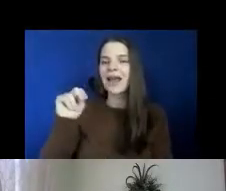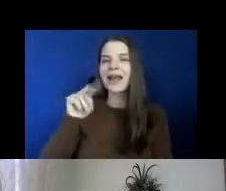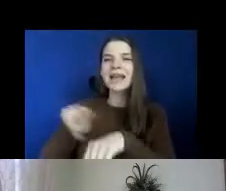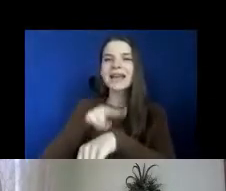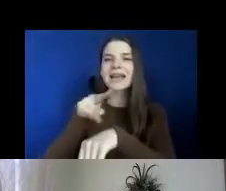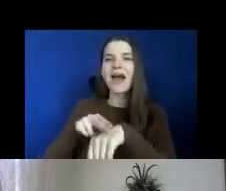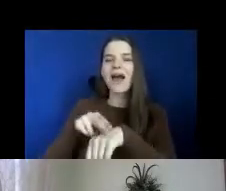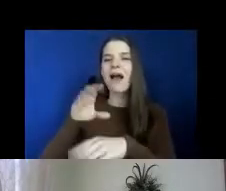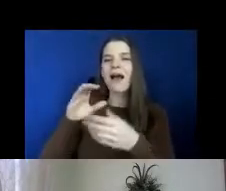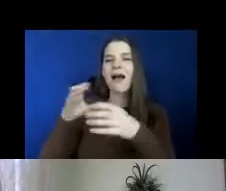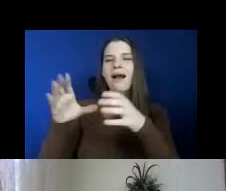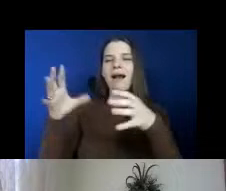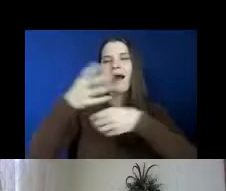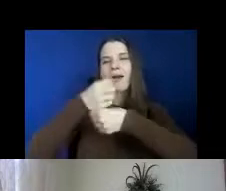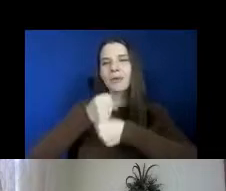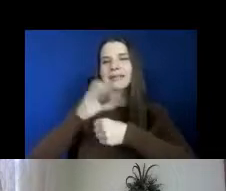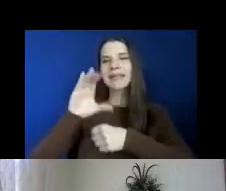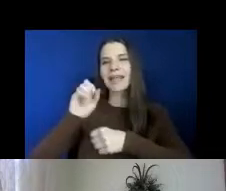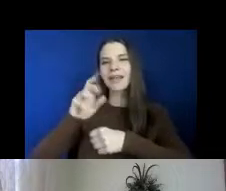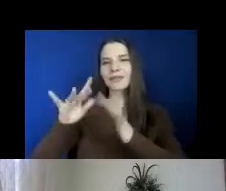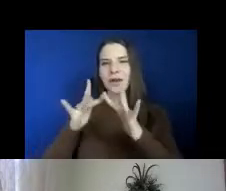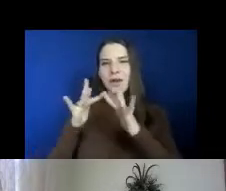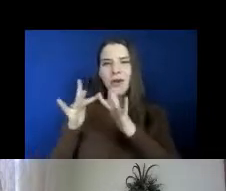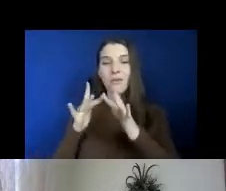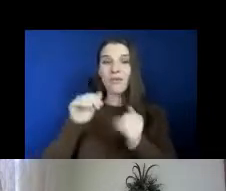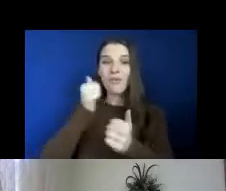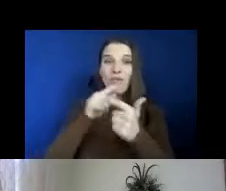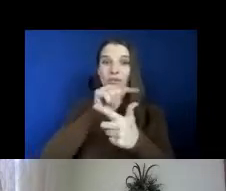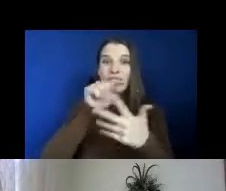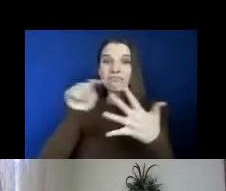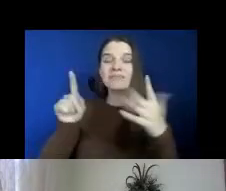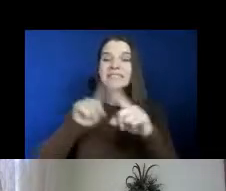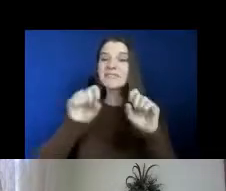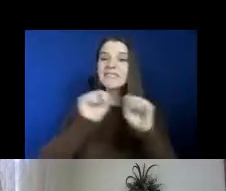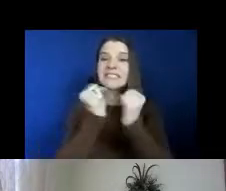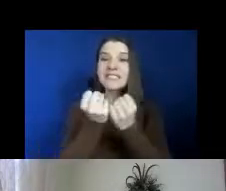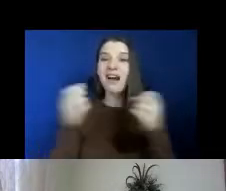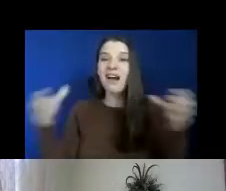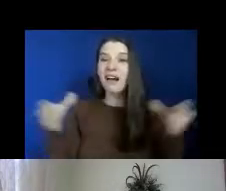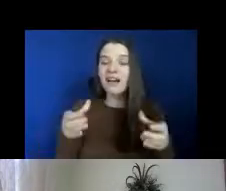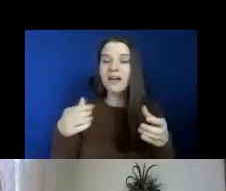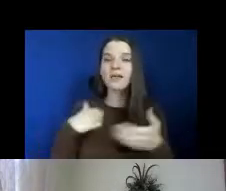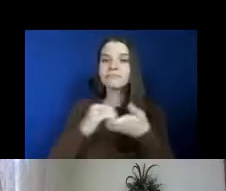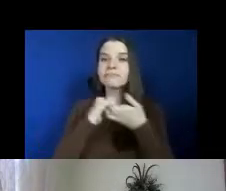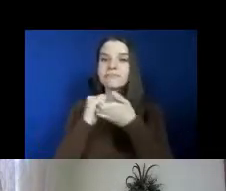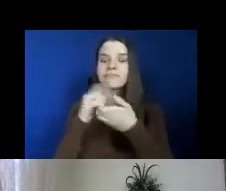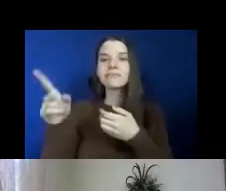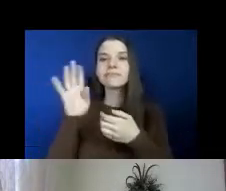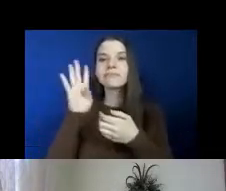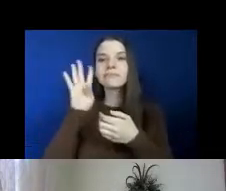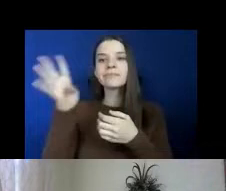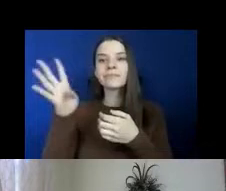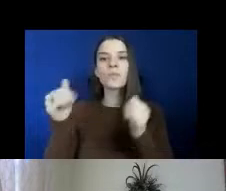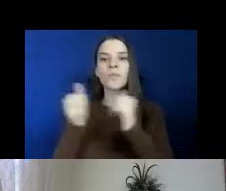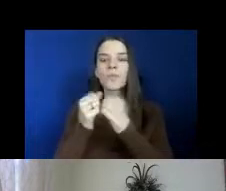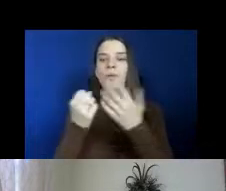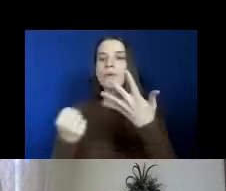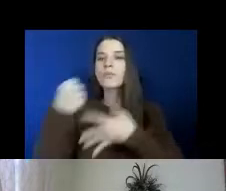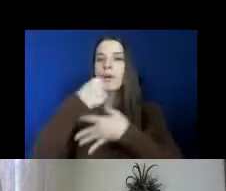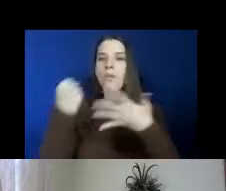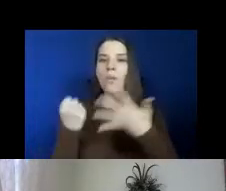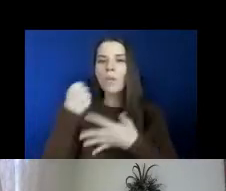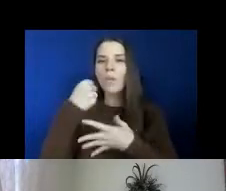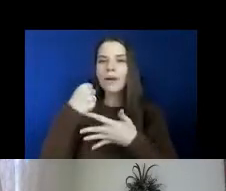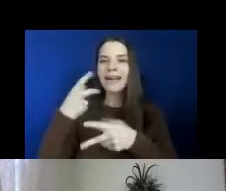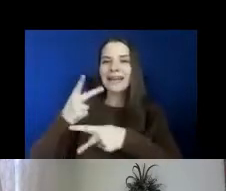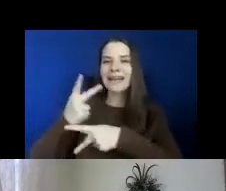Comprehensive Cancer Network. And individuals from each of these societies got together and came up with a prioritization of care